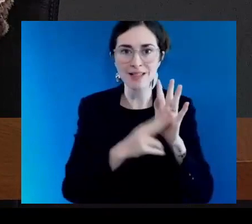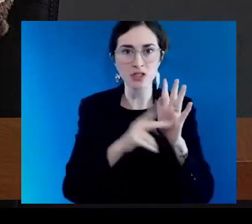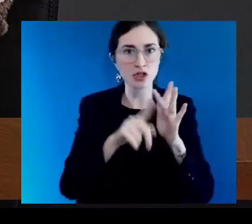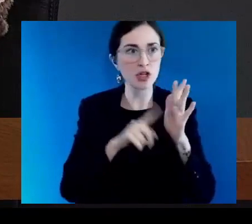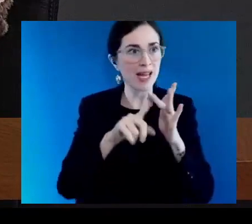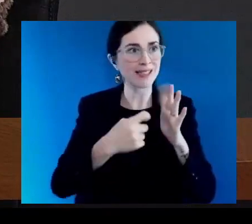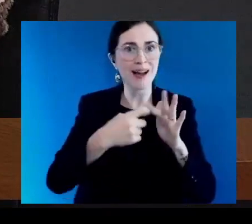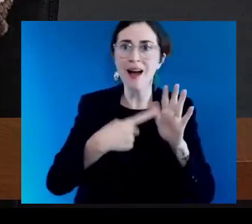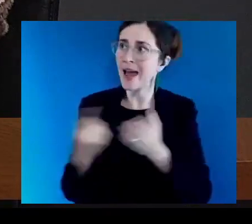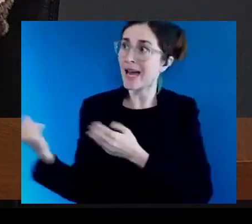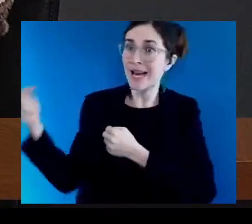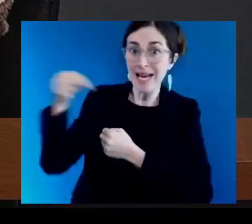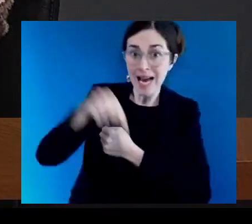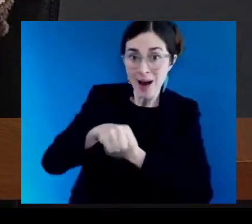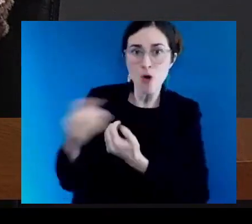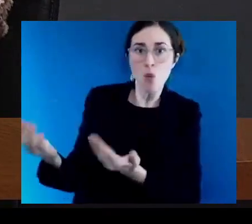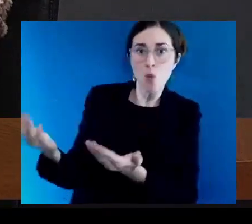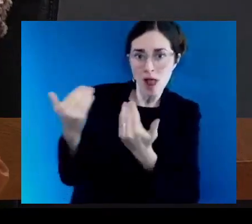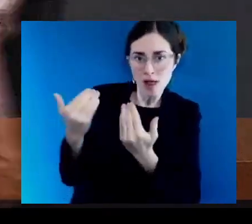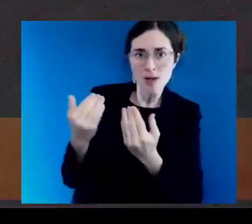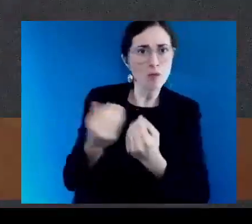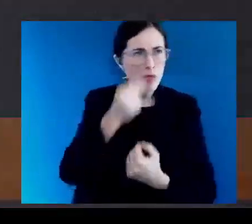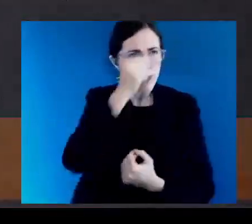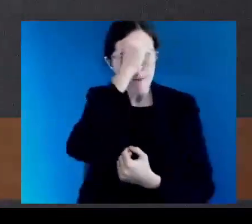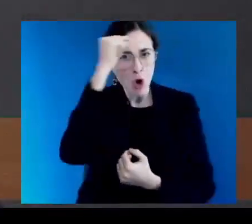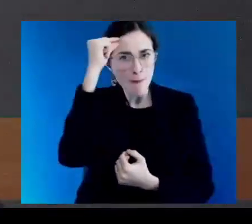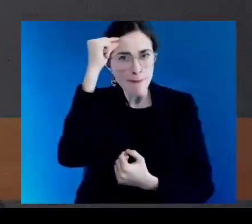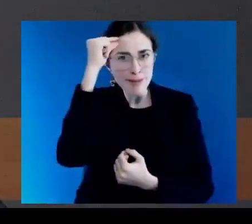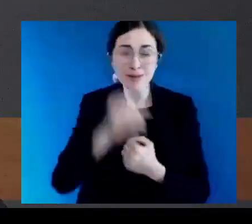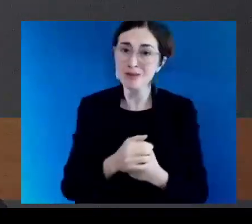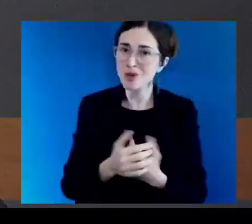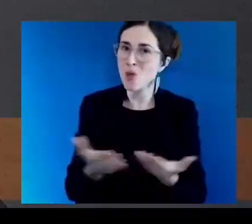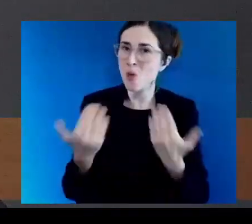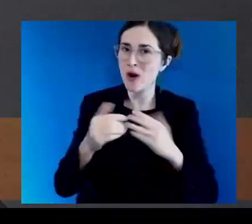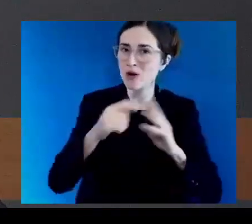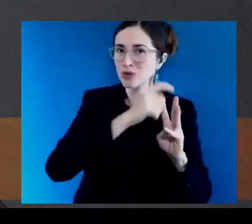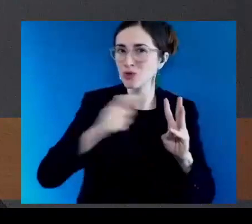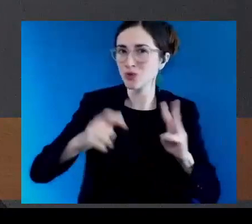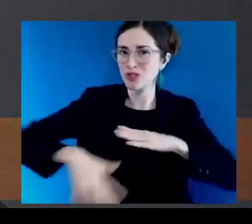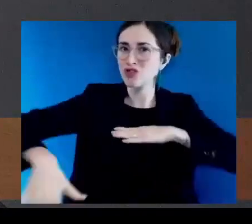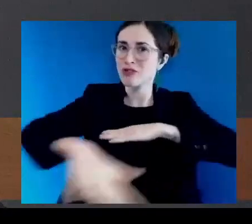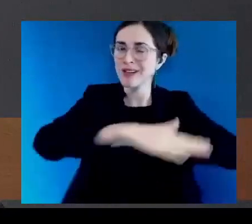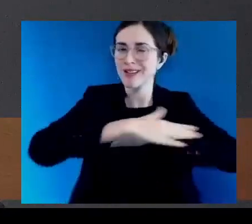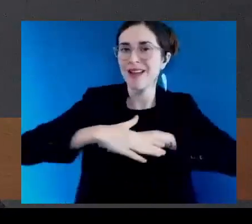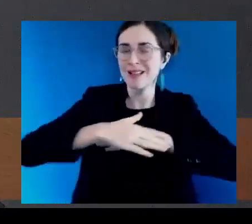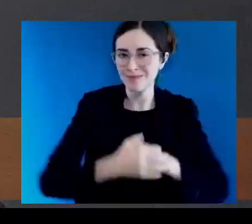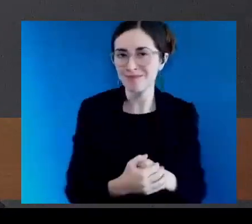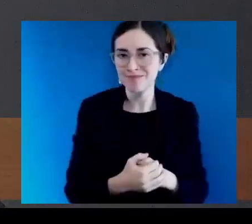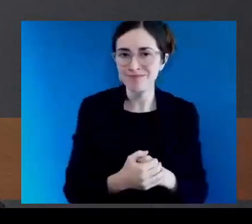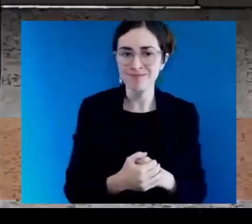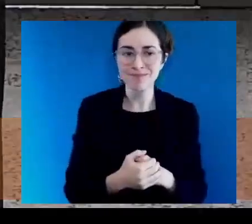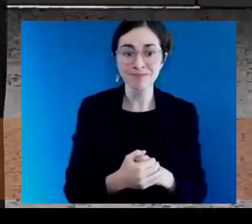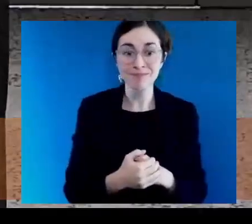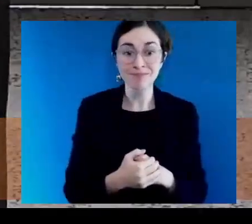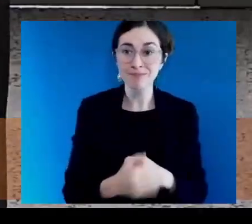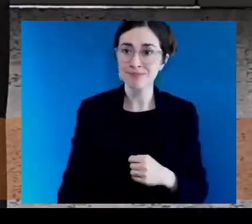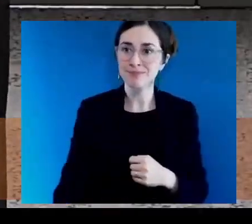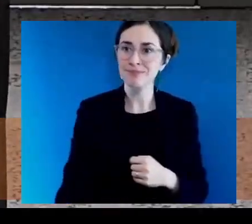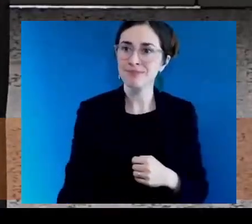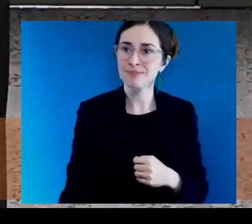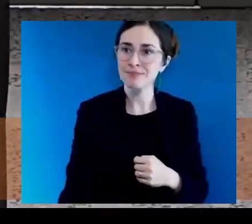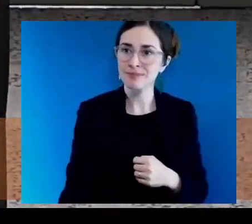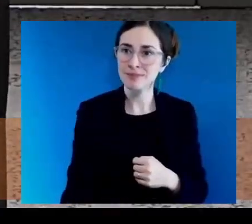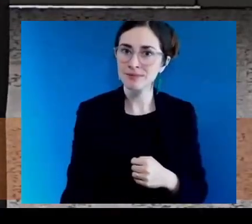Wurundjeri, and welcome to the lands of the Wurundjeri. Thank you, Commissioner Hunter. May we have appearances, please, Ms. McLeod.